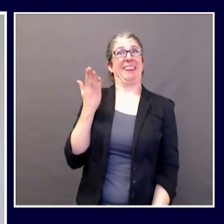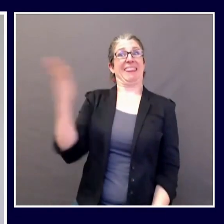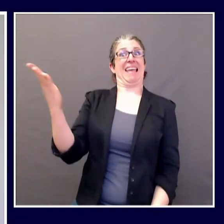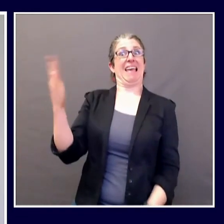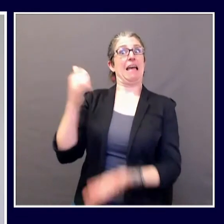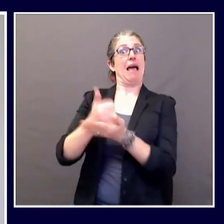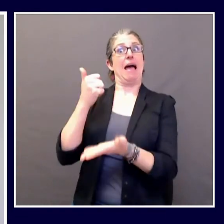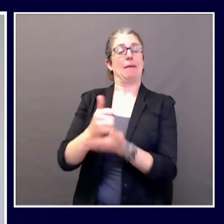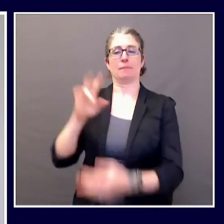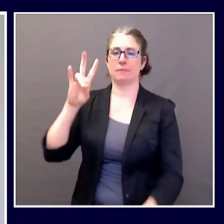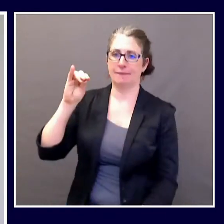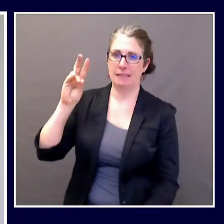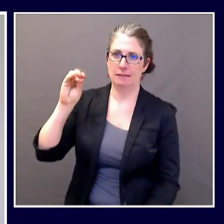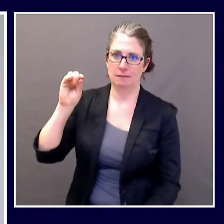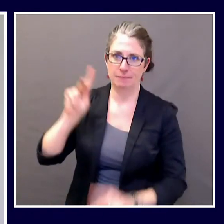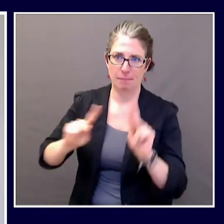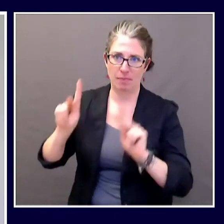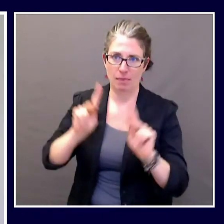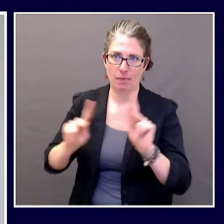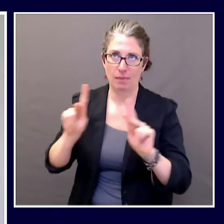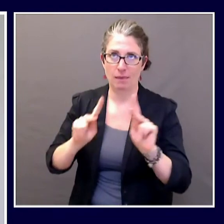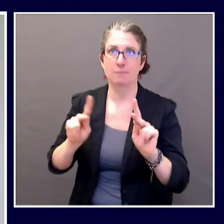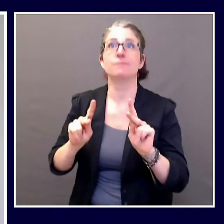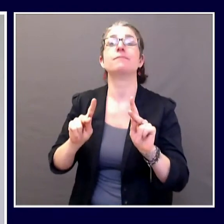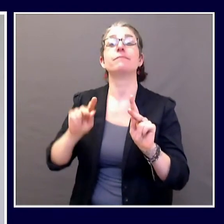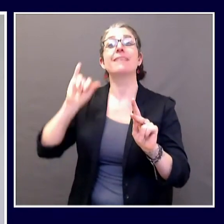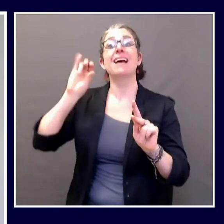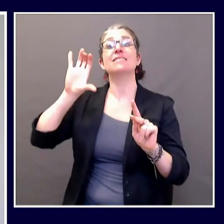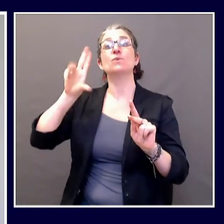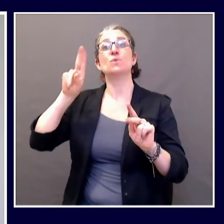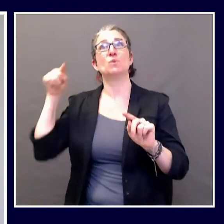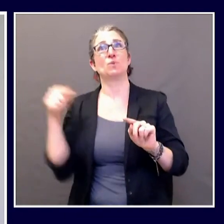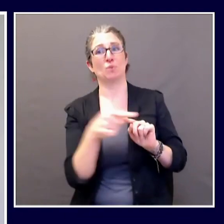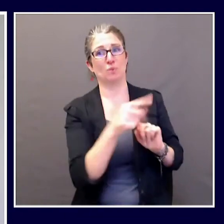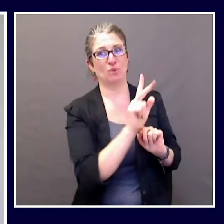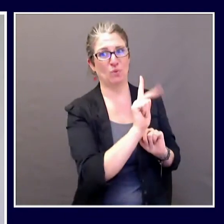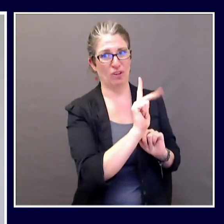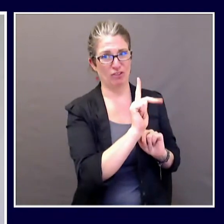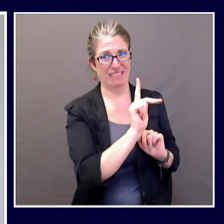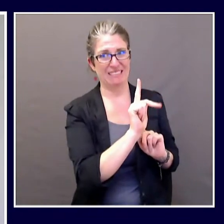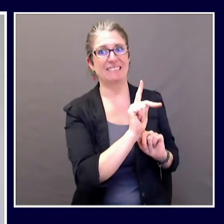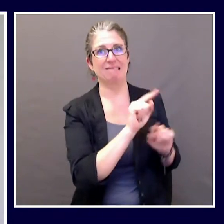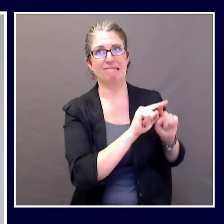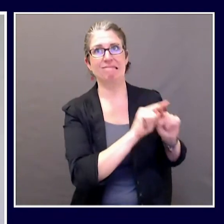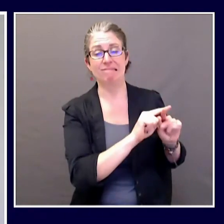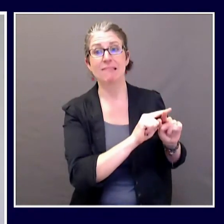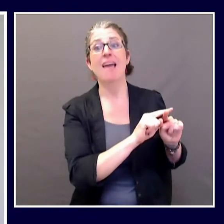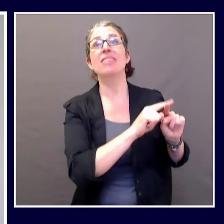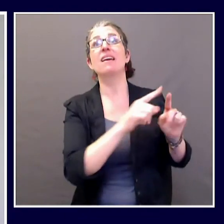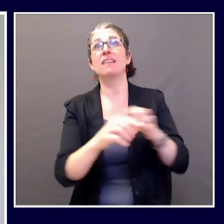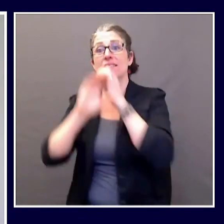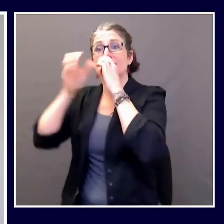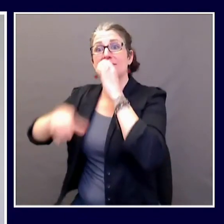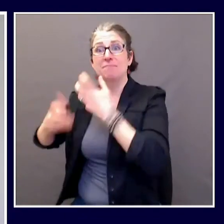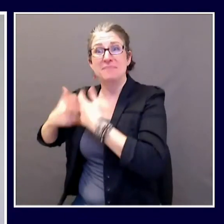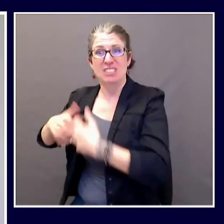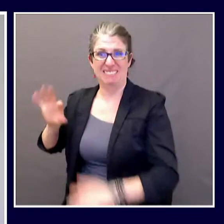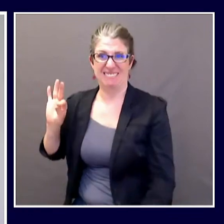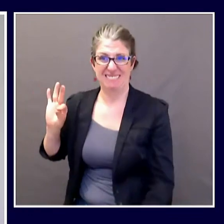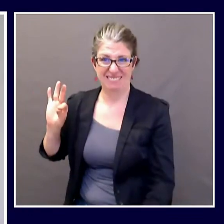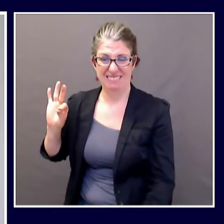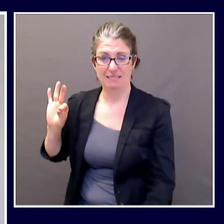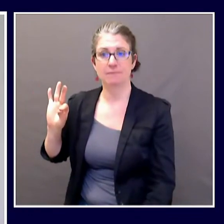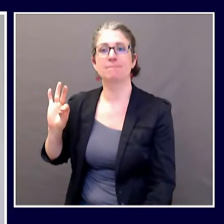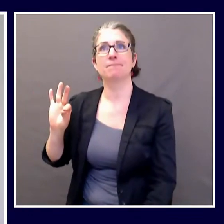critical care unit with COVID-19, and 9 of them are on a ventilator. Overall,